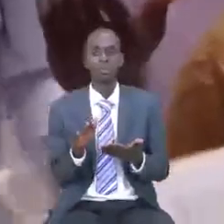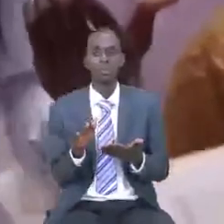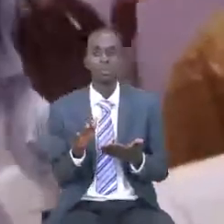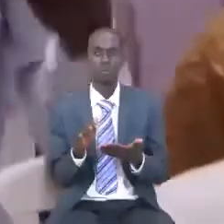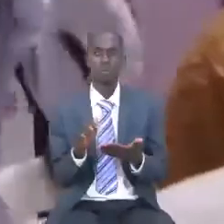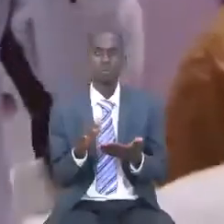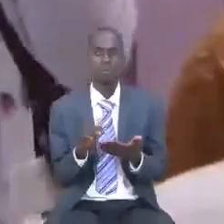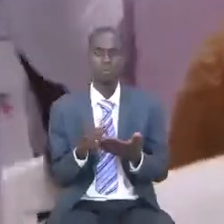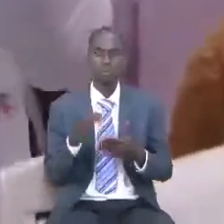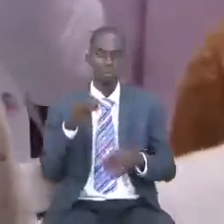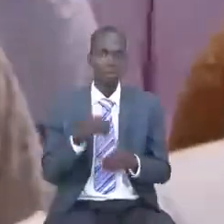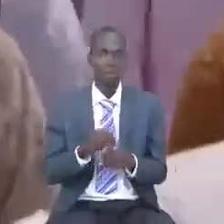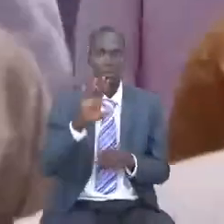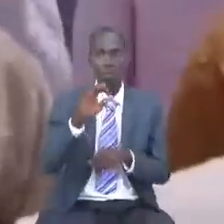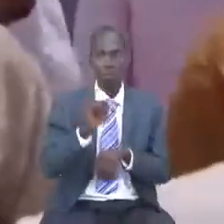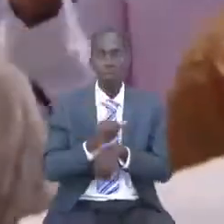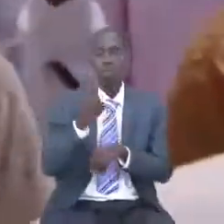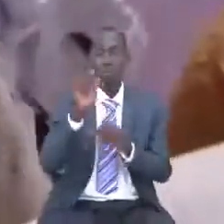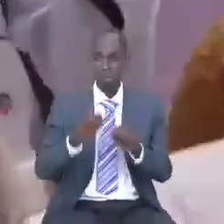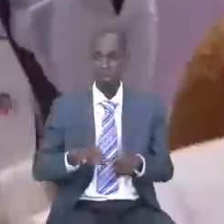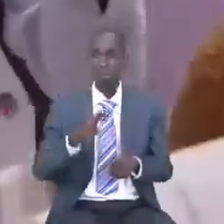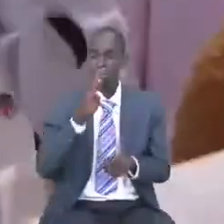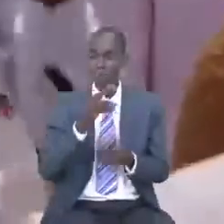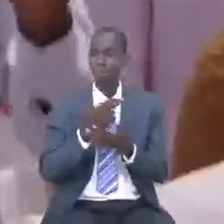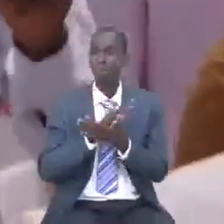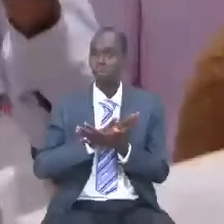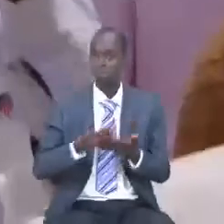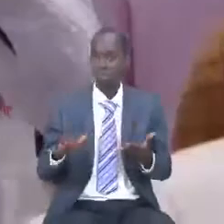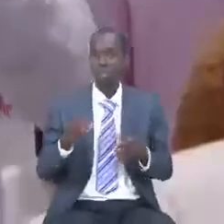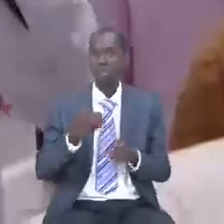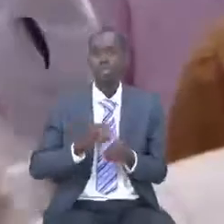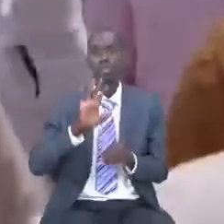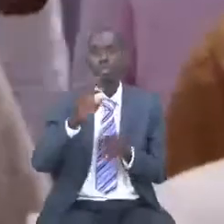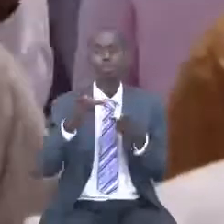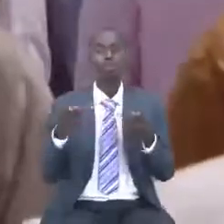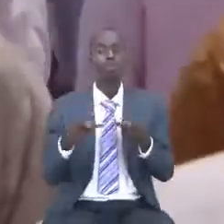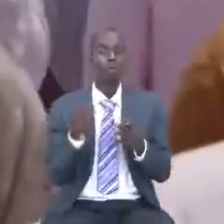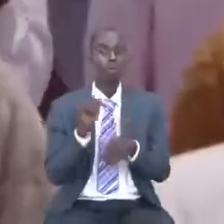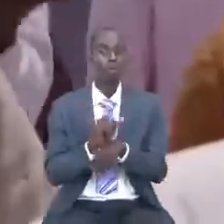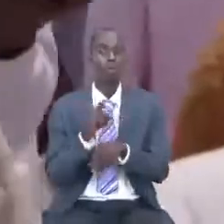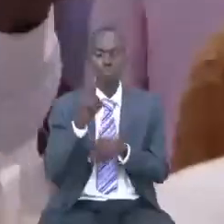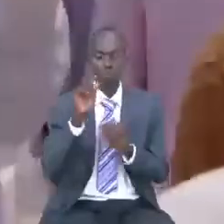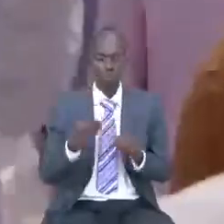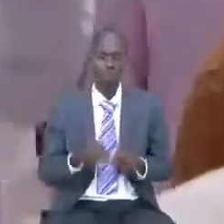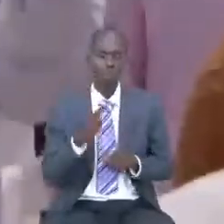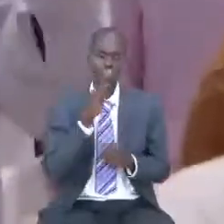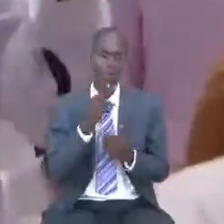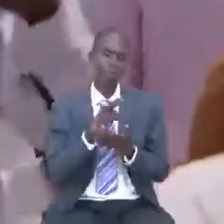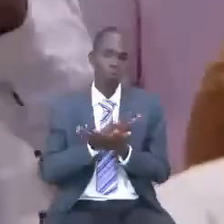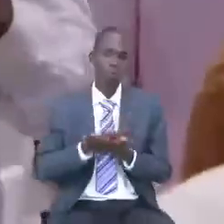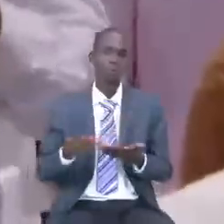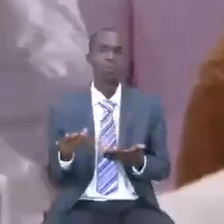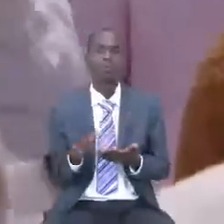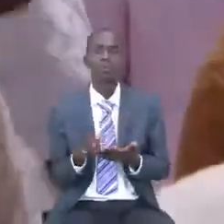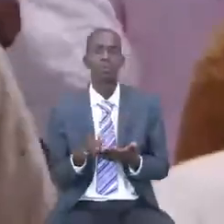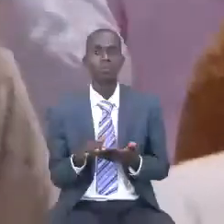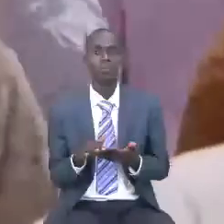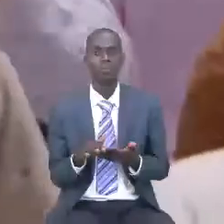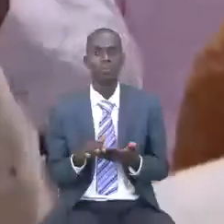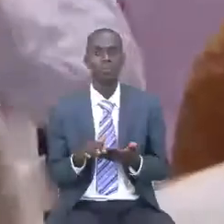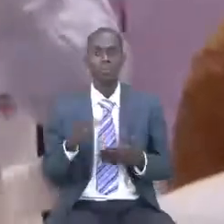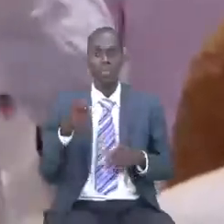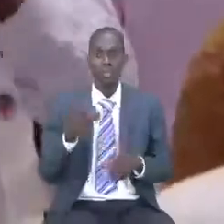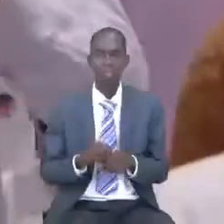In a profession, we can be holy. In a place of work, we can be holy. In